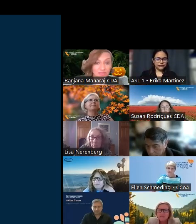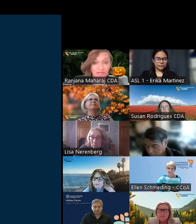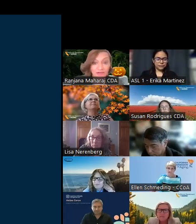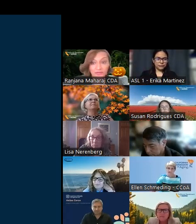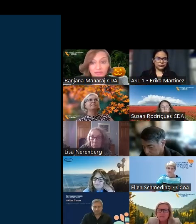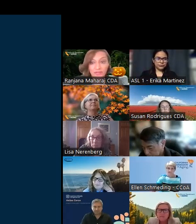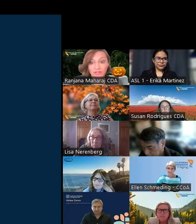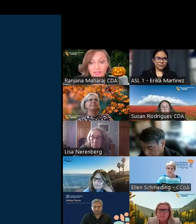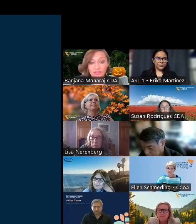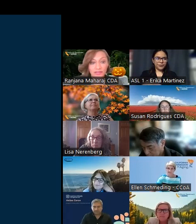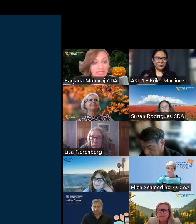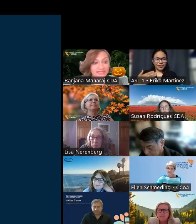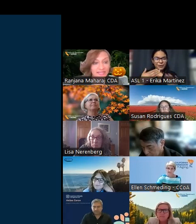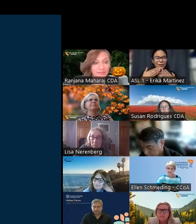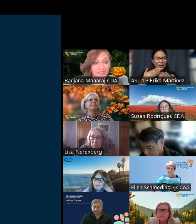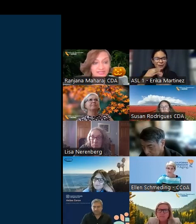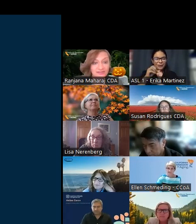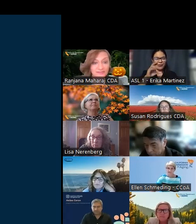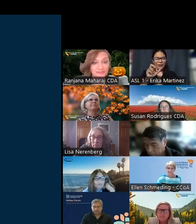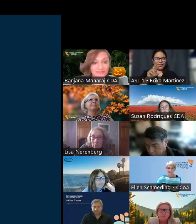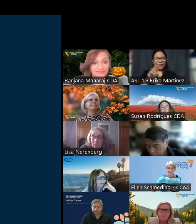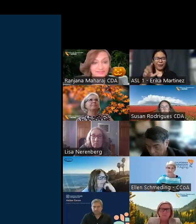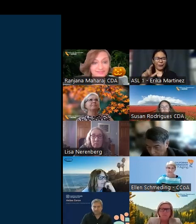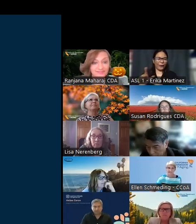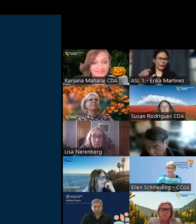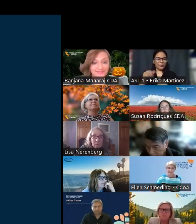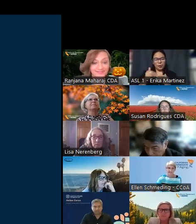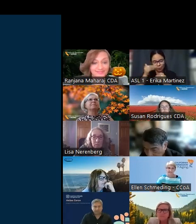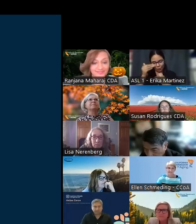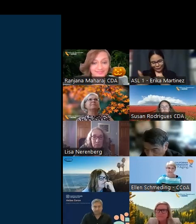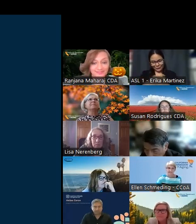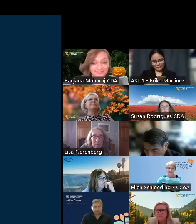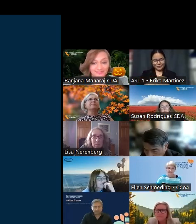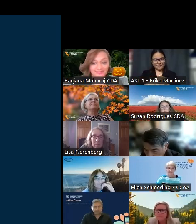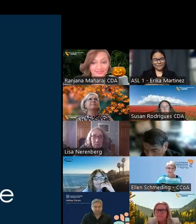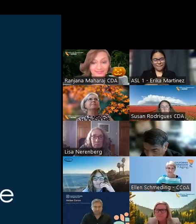Okay, thank you, Carol. Next slide, please.